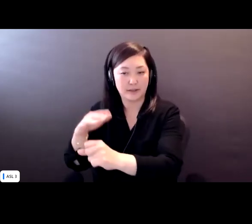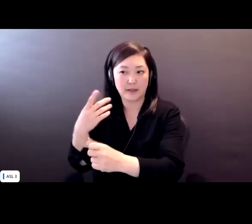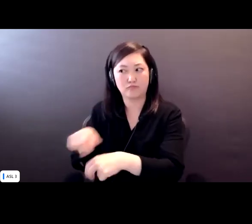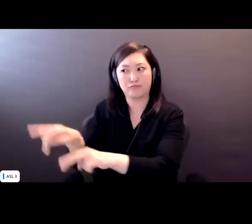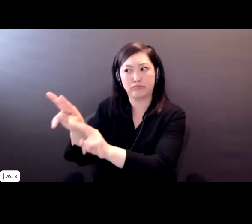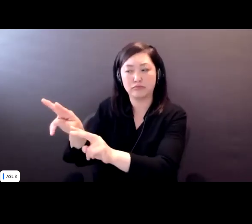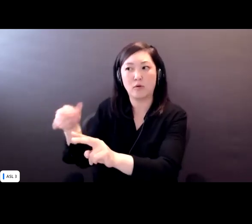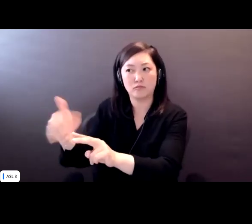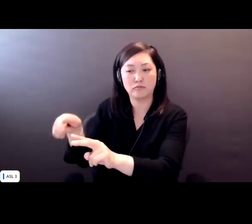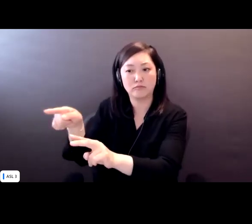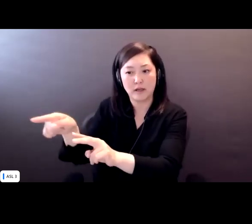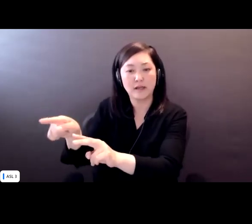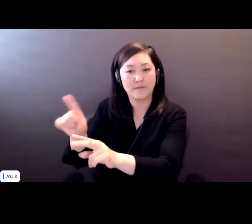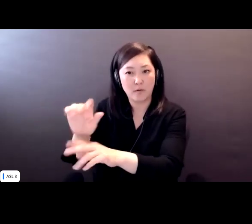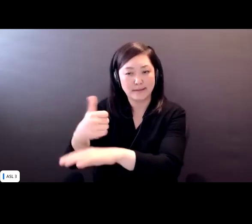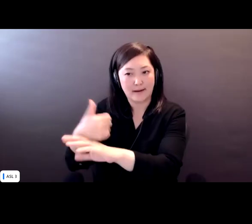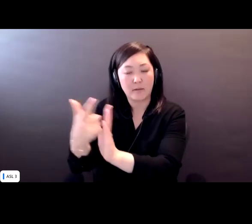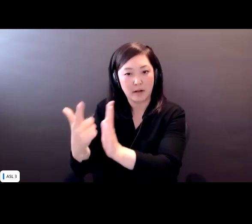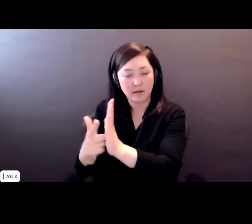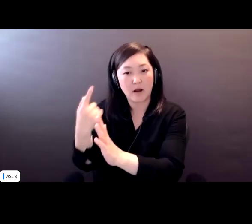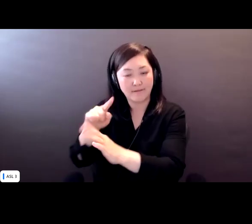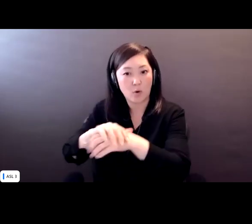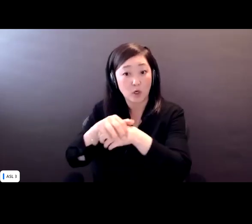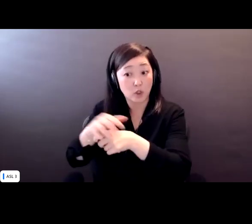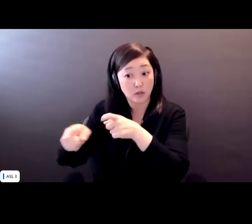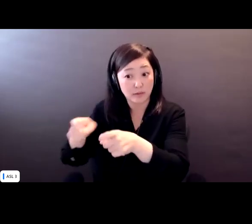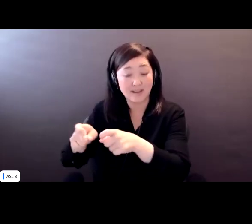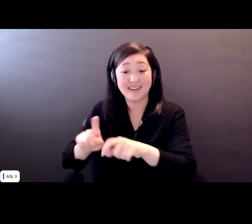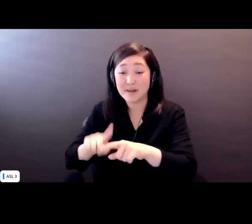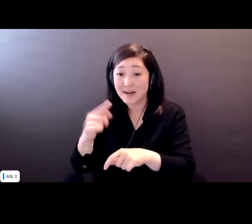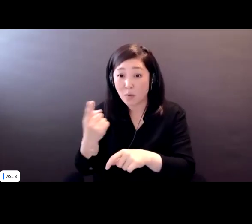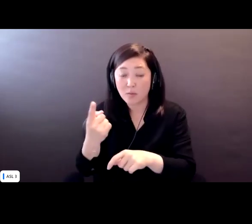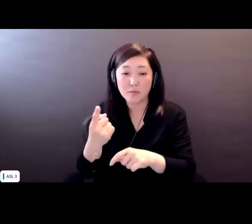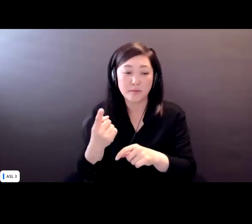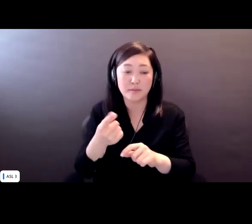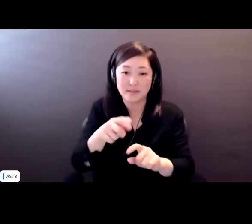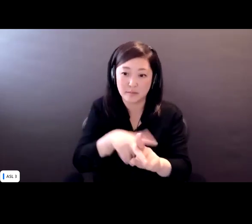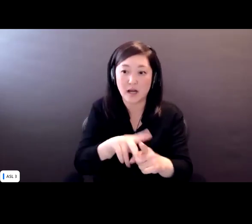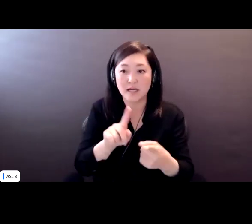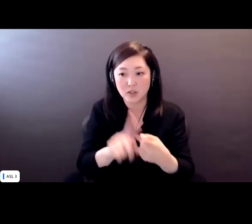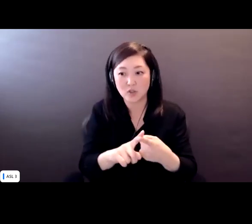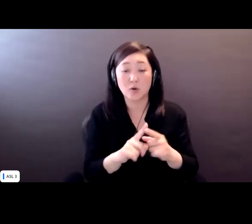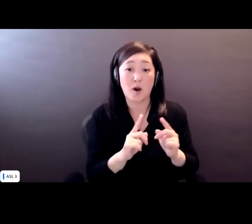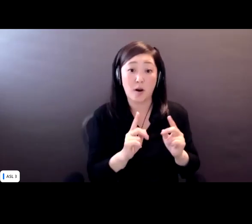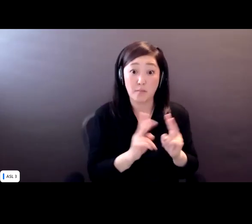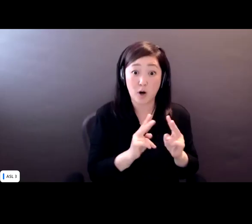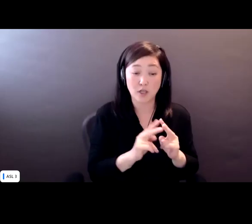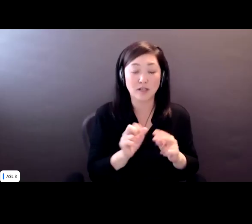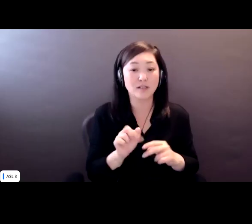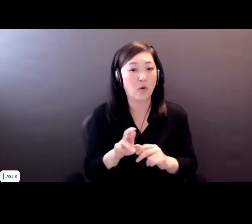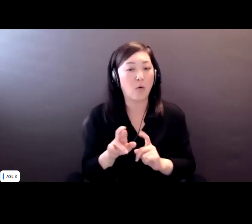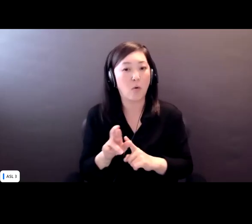coercive control. But it only applies to partners and ex-partners. It's been